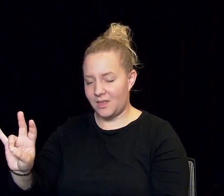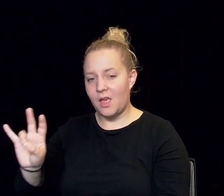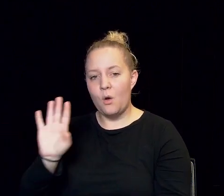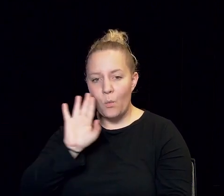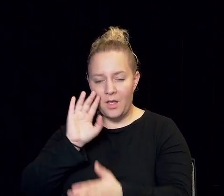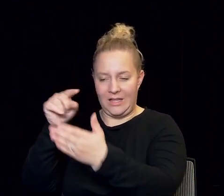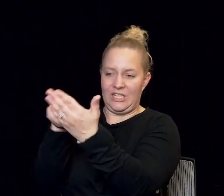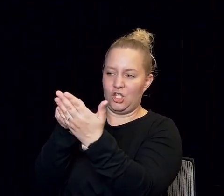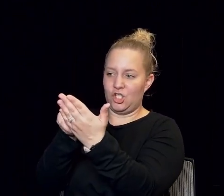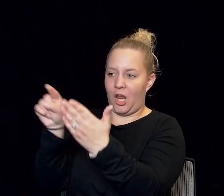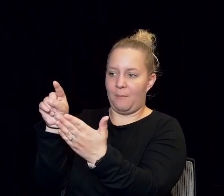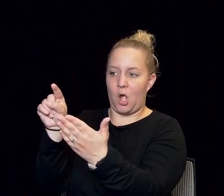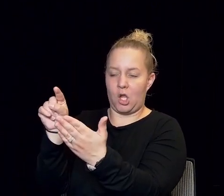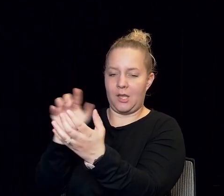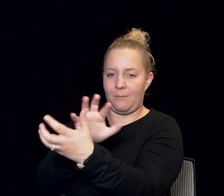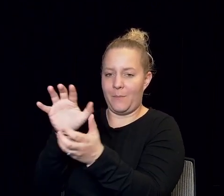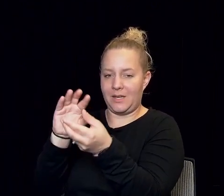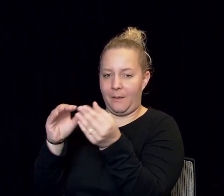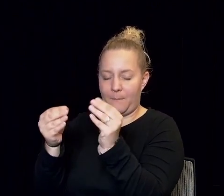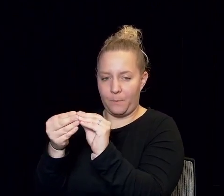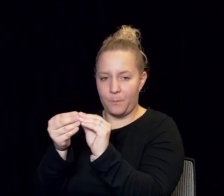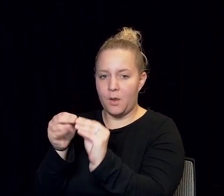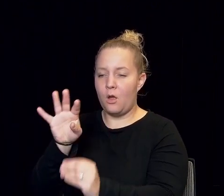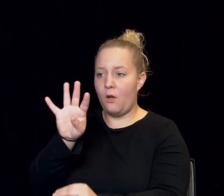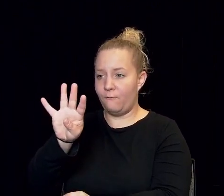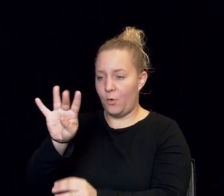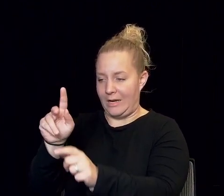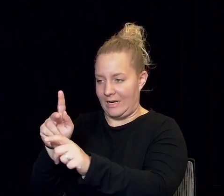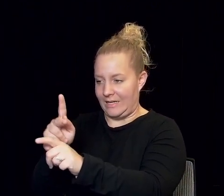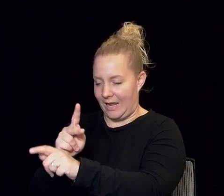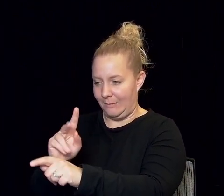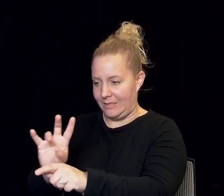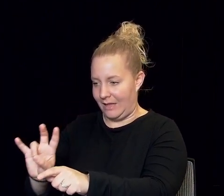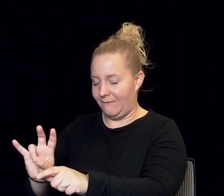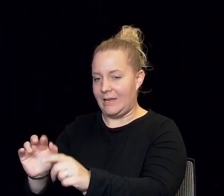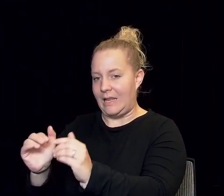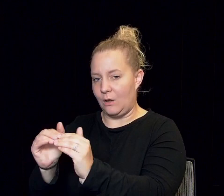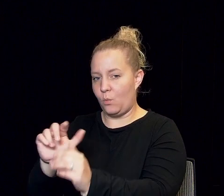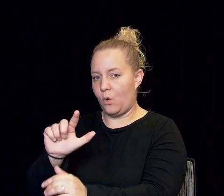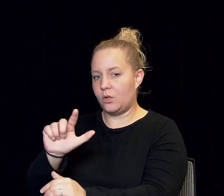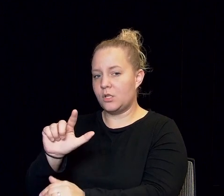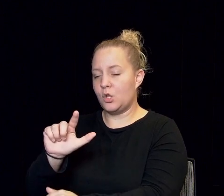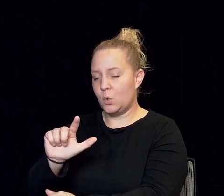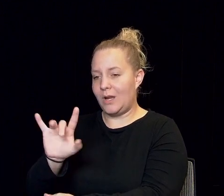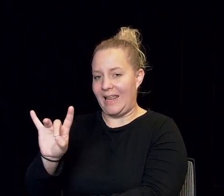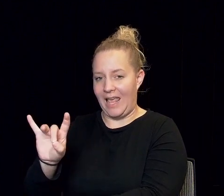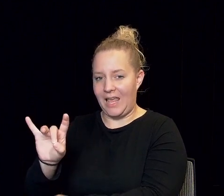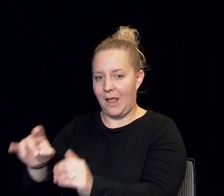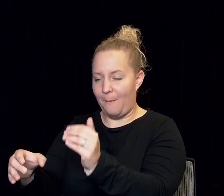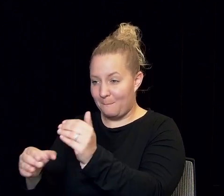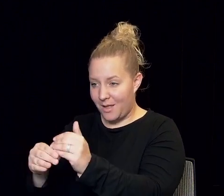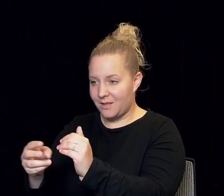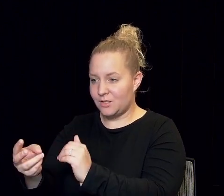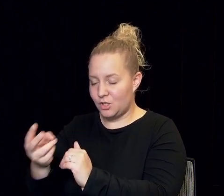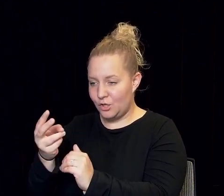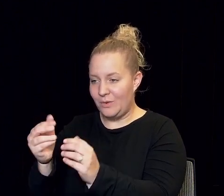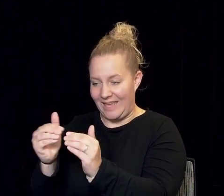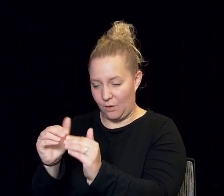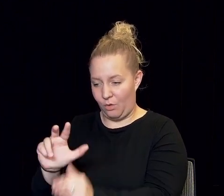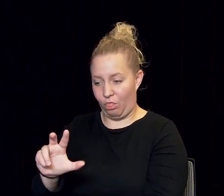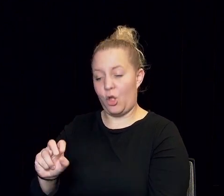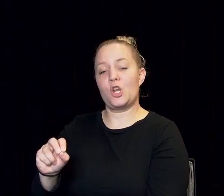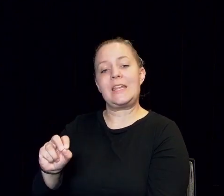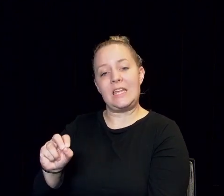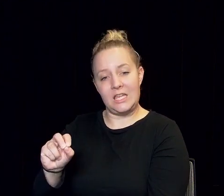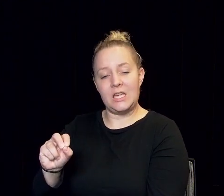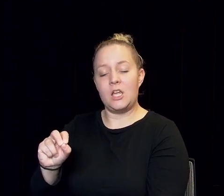mark it. So 4 times 7 is 28, plus 2 more is 30. So I got 30 over 7, and